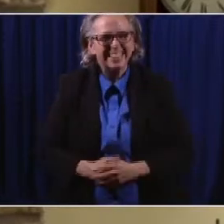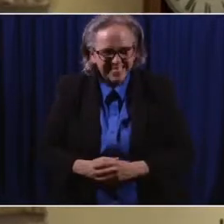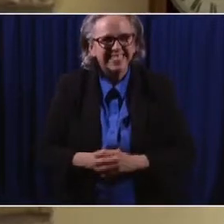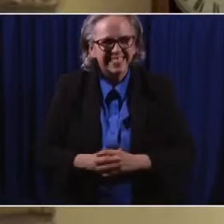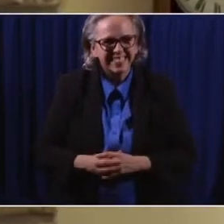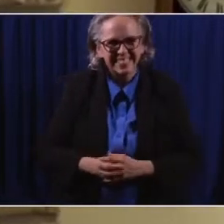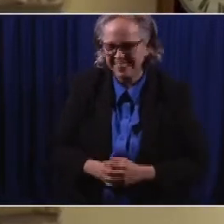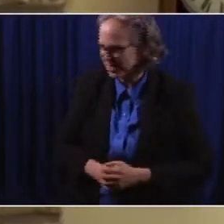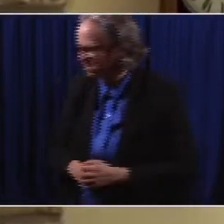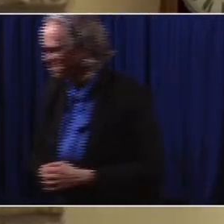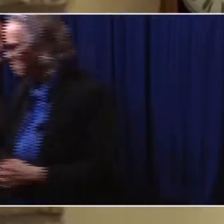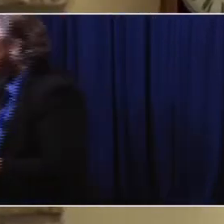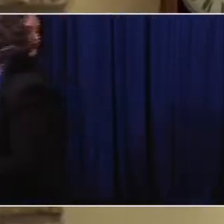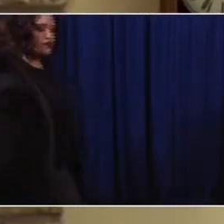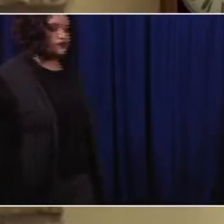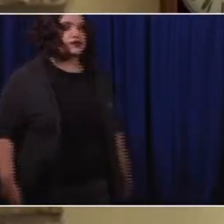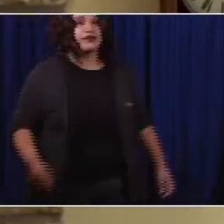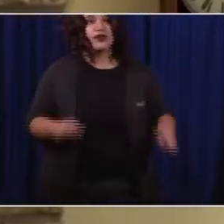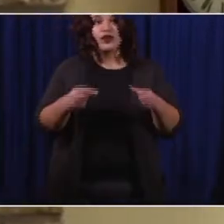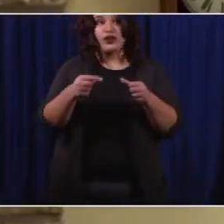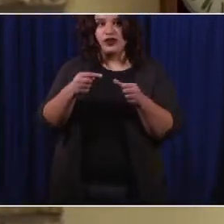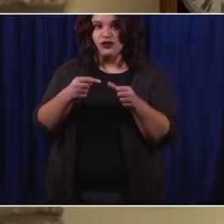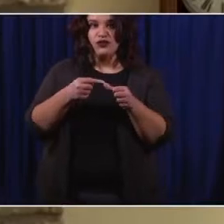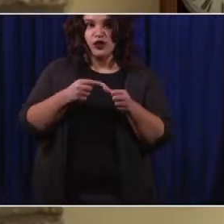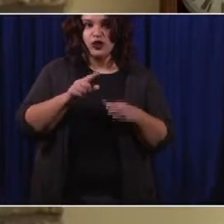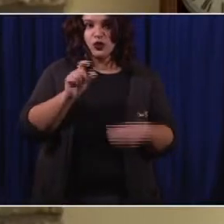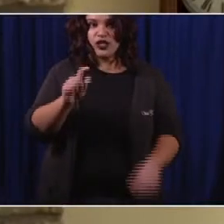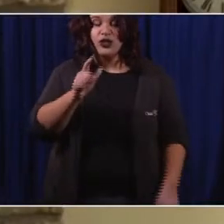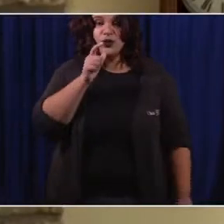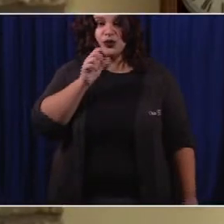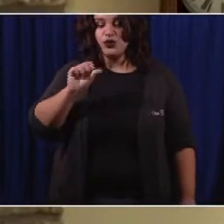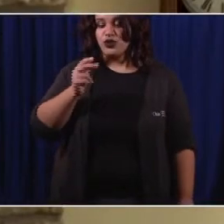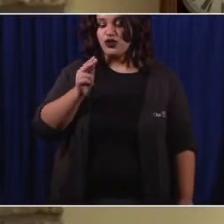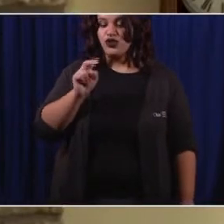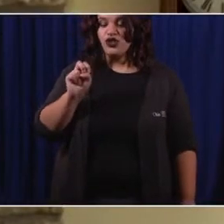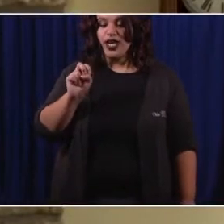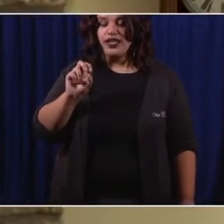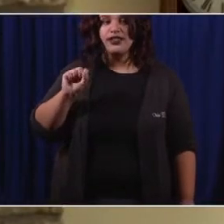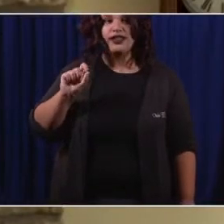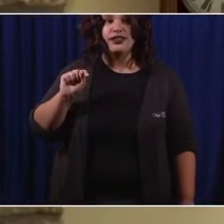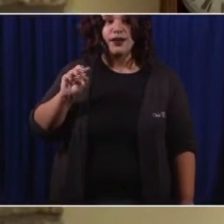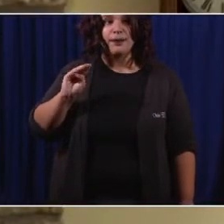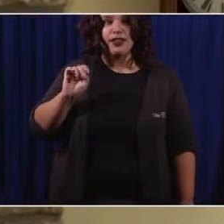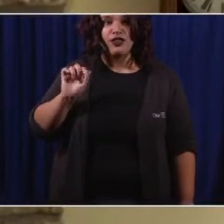First question today, Governor, is from Shane Stegmiller at Hannah News Service.